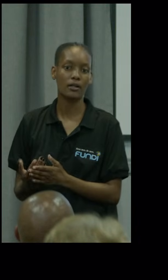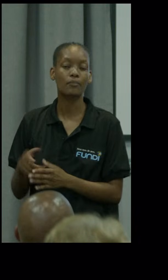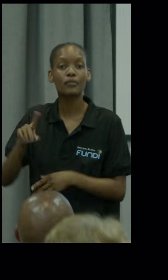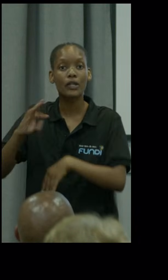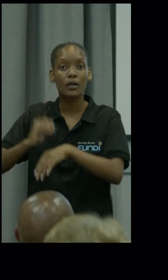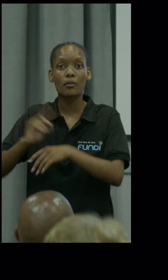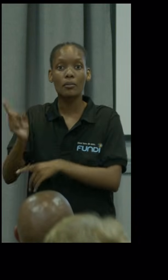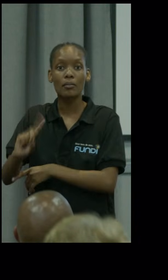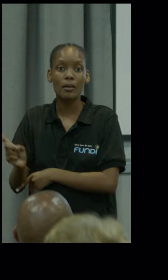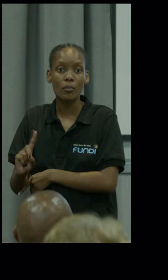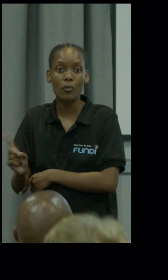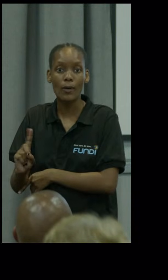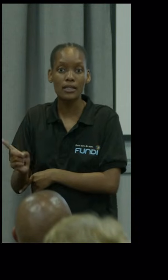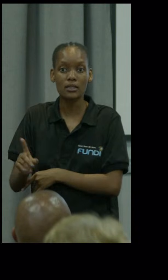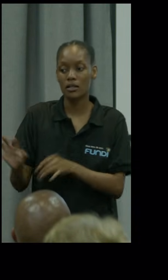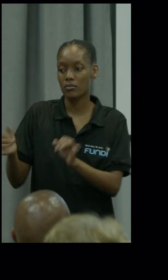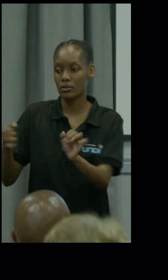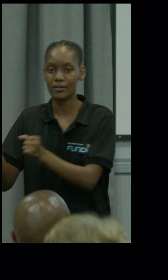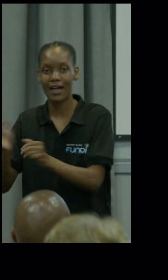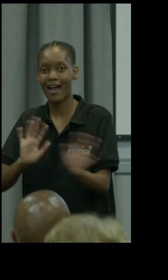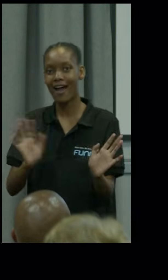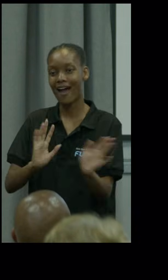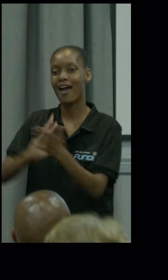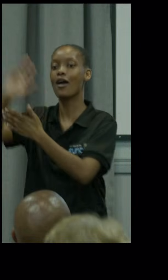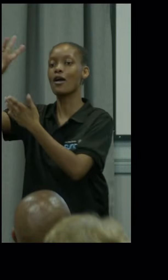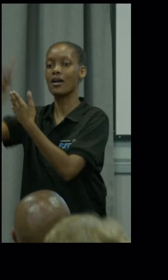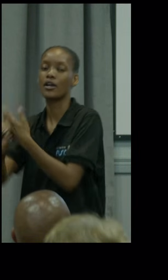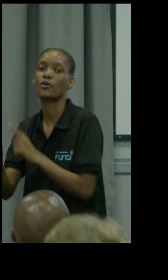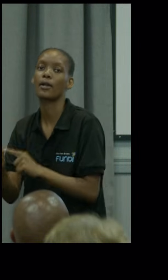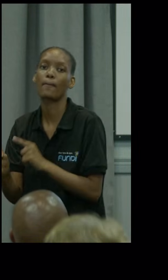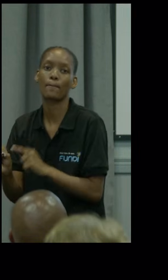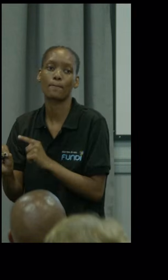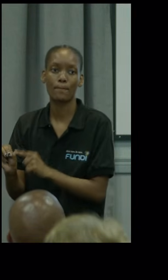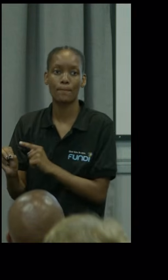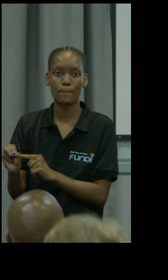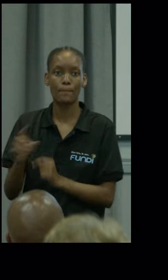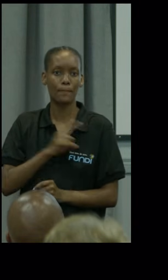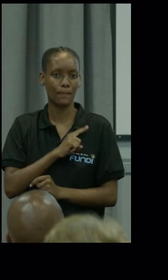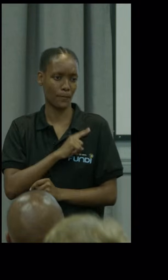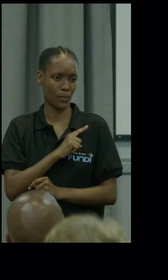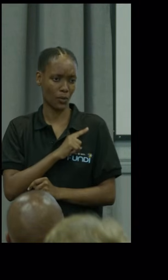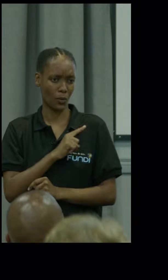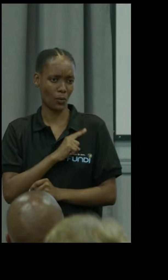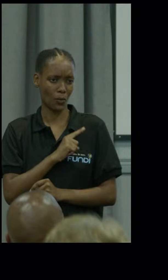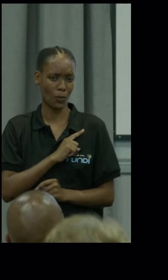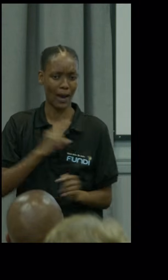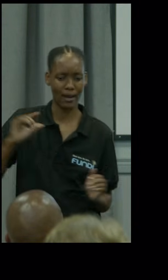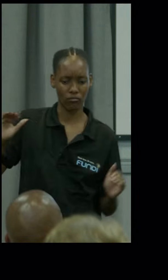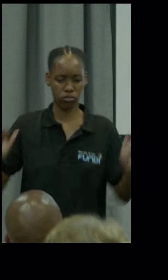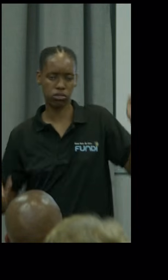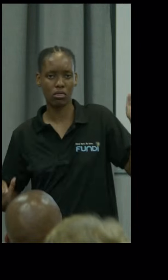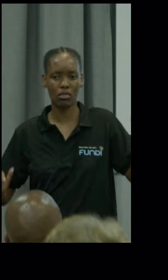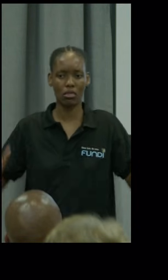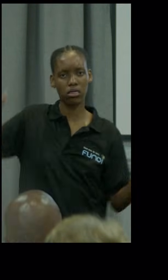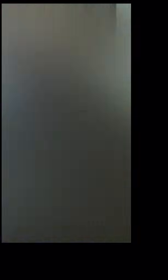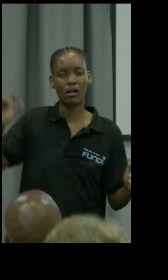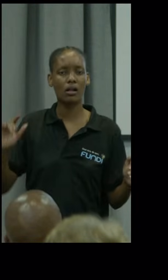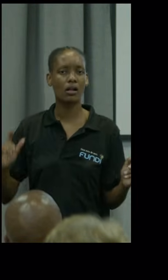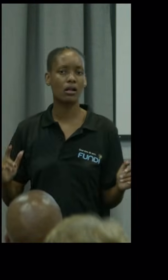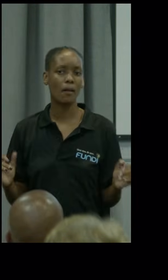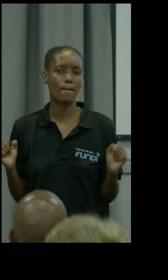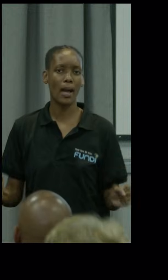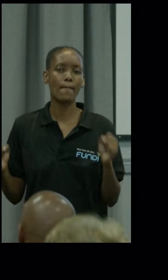problem is curriculum provisioning. You know, why do we still have this kind of inequality across